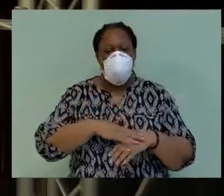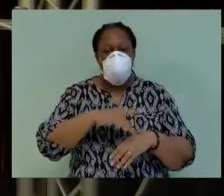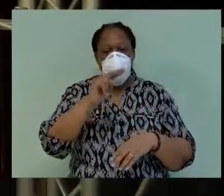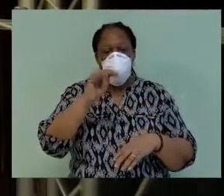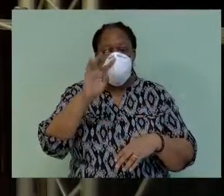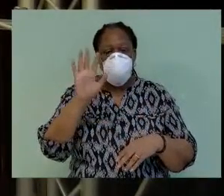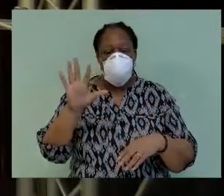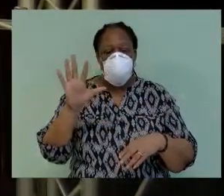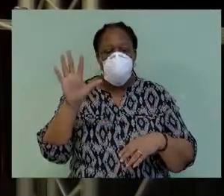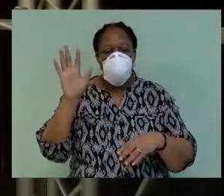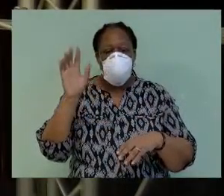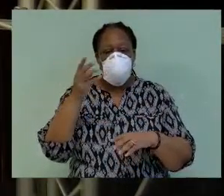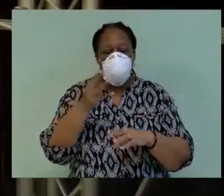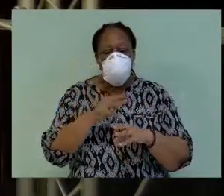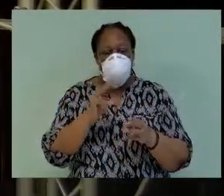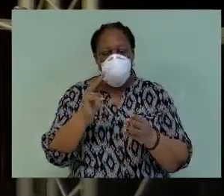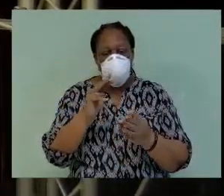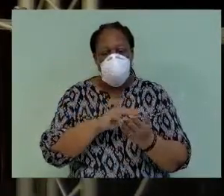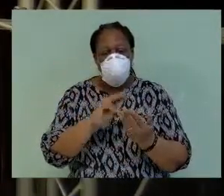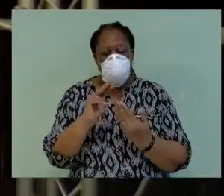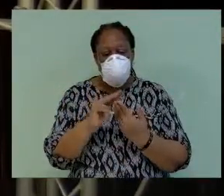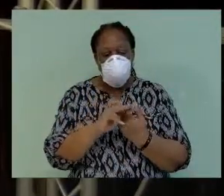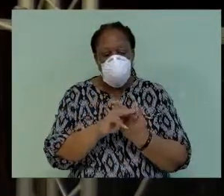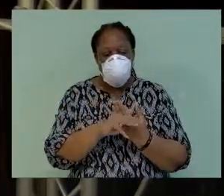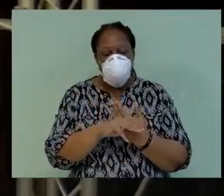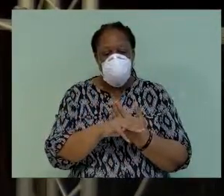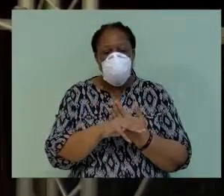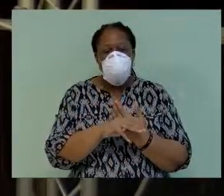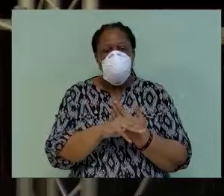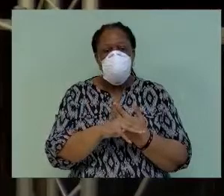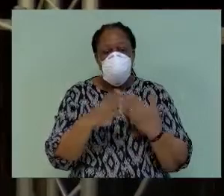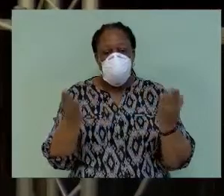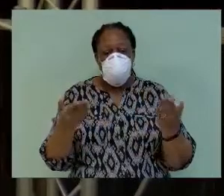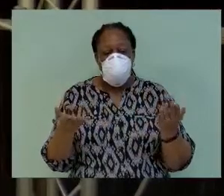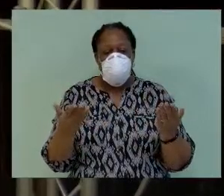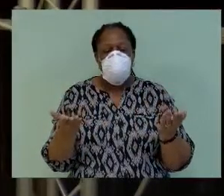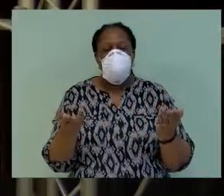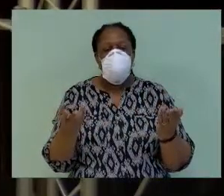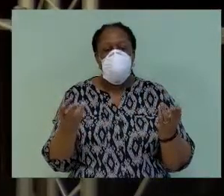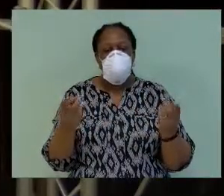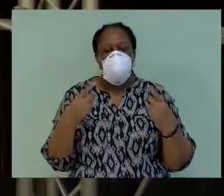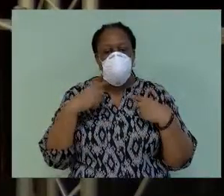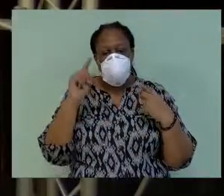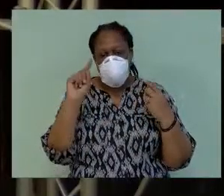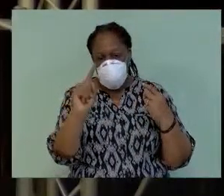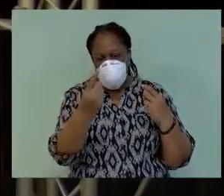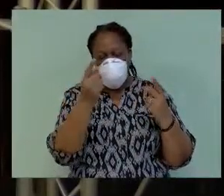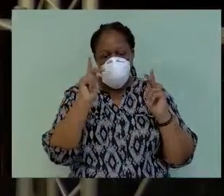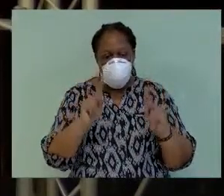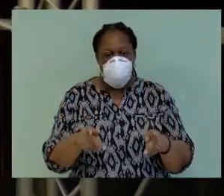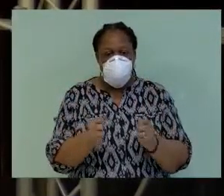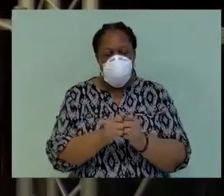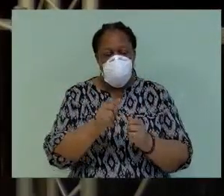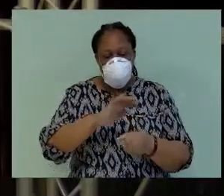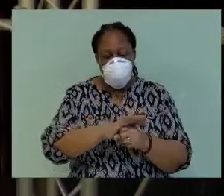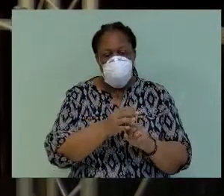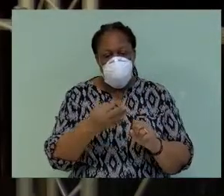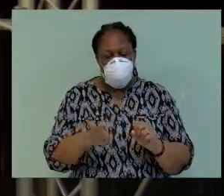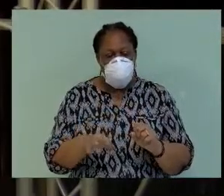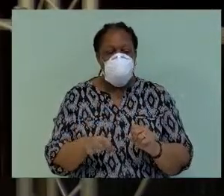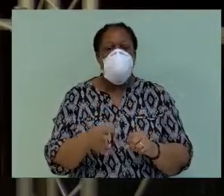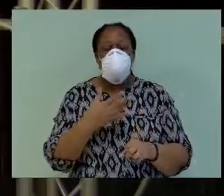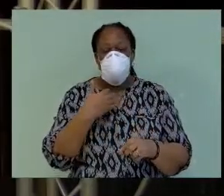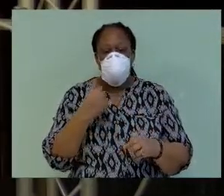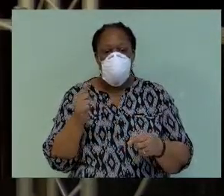the Federation reported its first case. A state of emergency was subsequently declared and